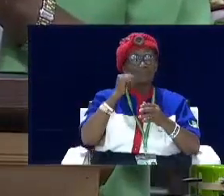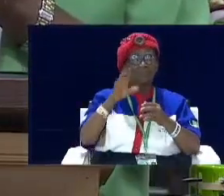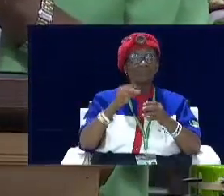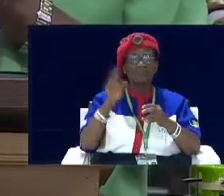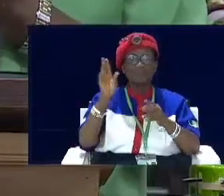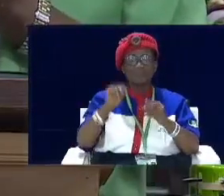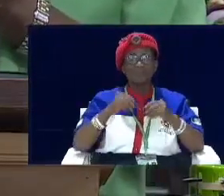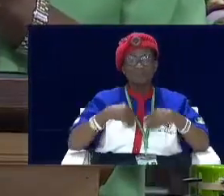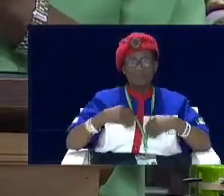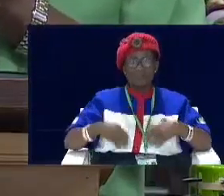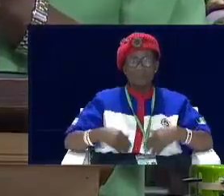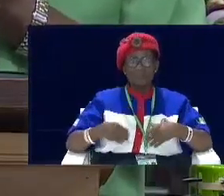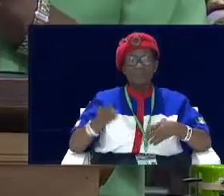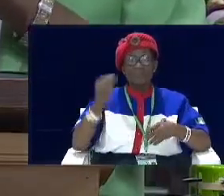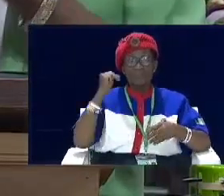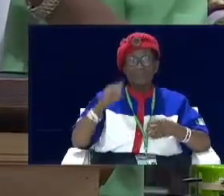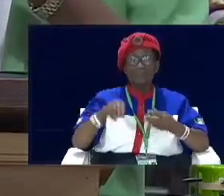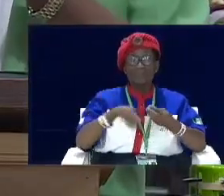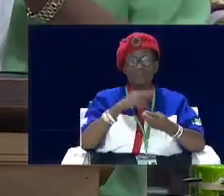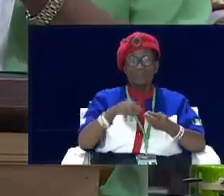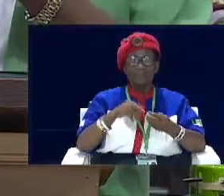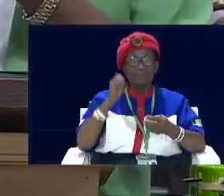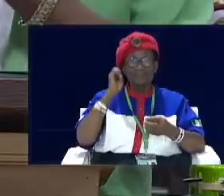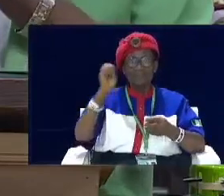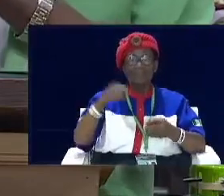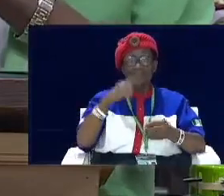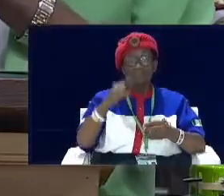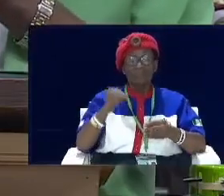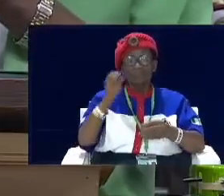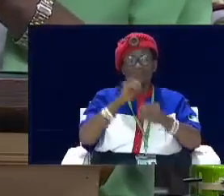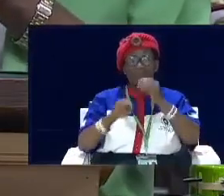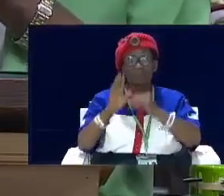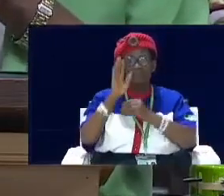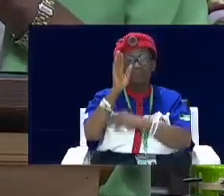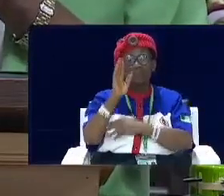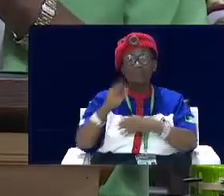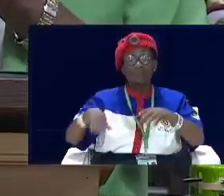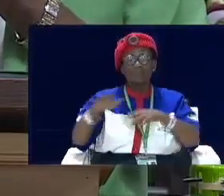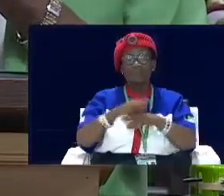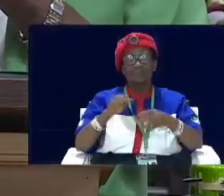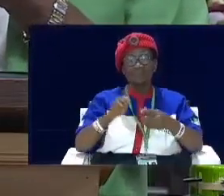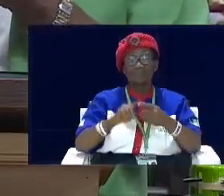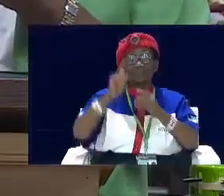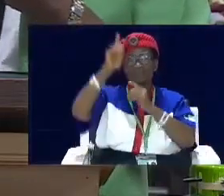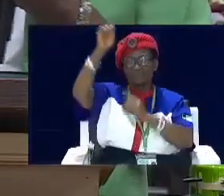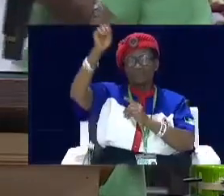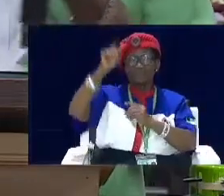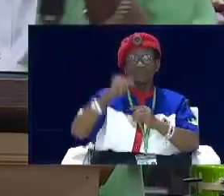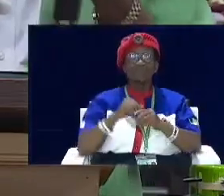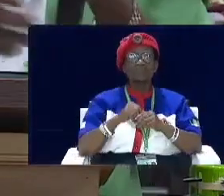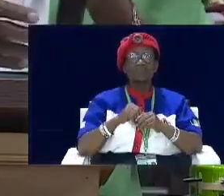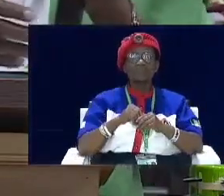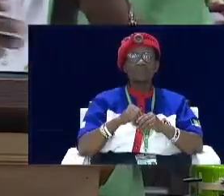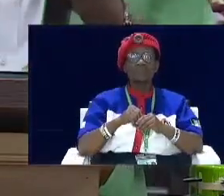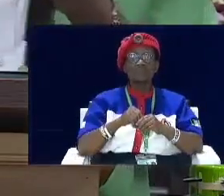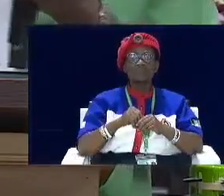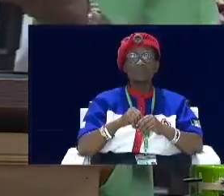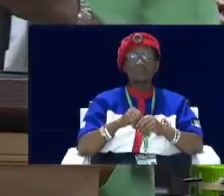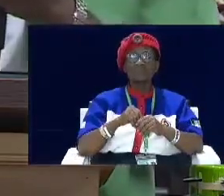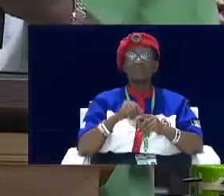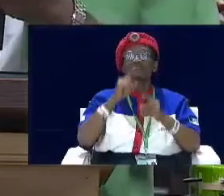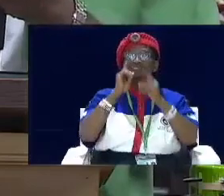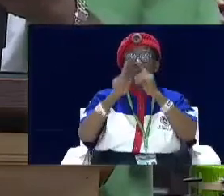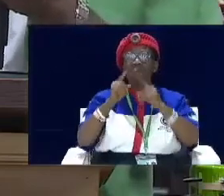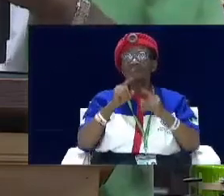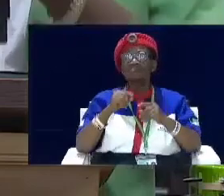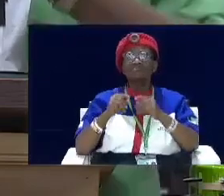kankan. Say, "Oh God, over to you." Over, Olorun o dowo re o. Turn to the woman. O wa koju